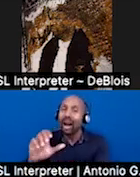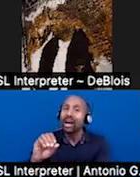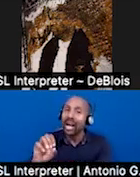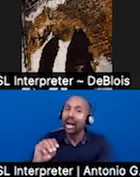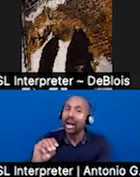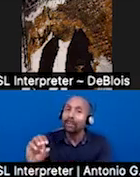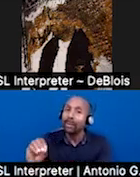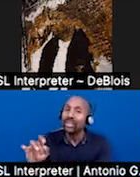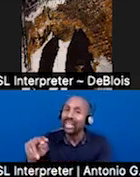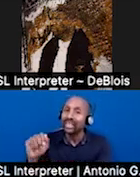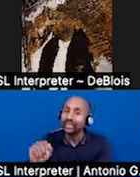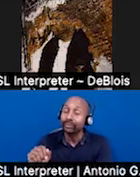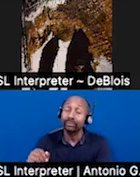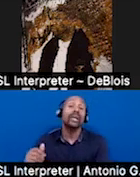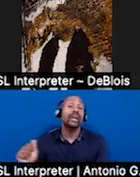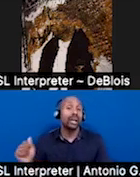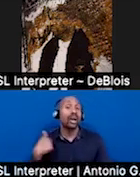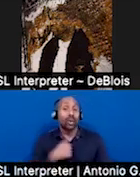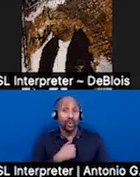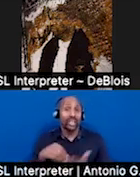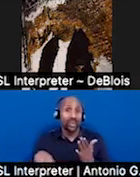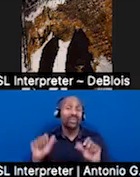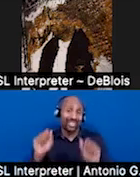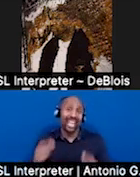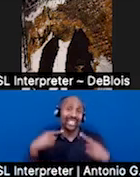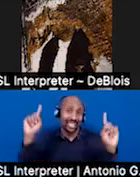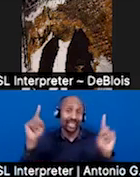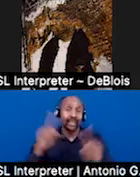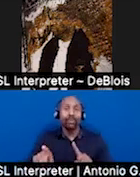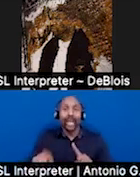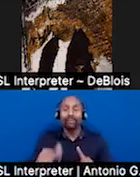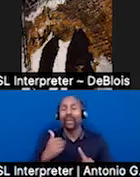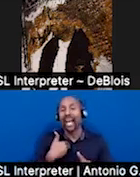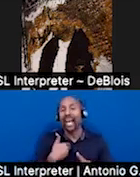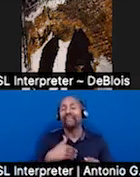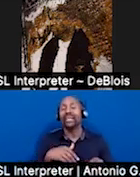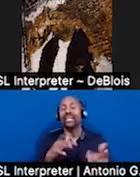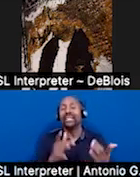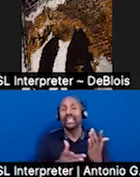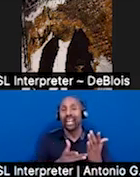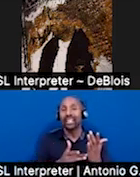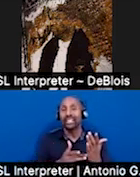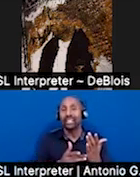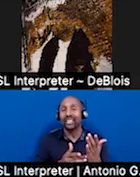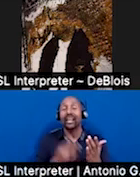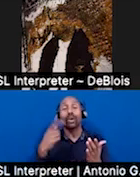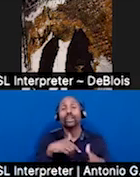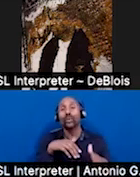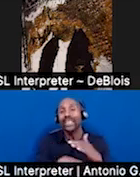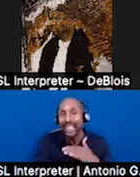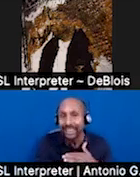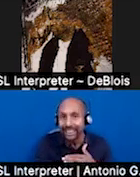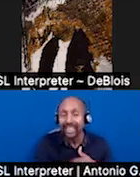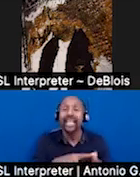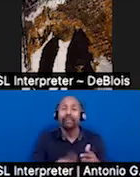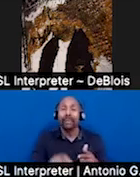of succeeding. It's just a matter of accessing technology, accessing material, and the knowledge of how to use it.